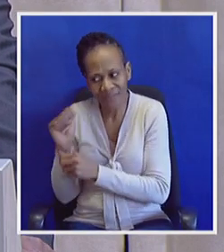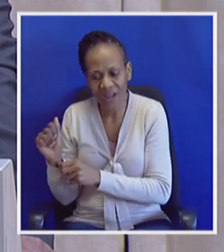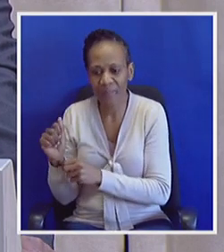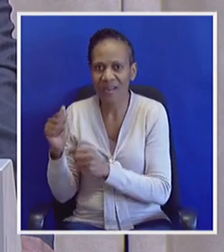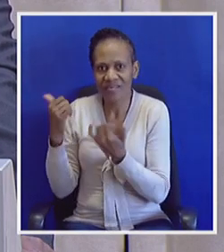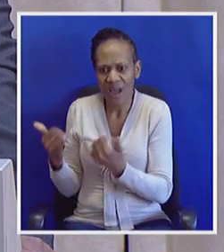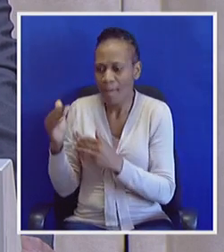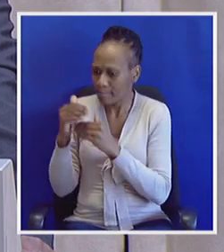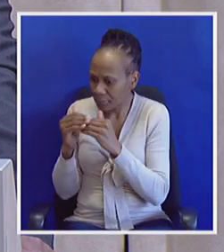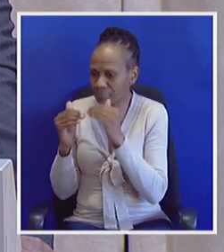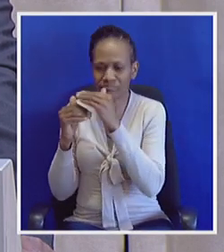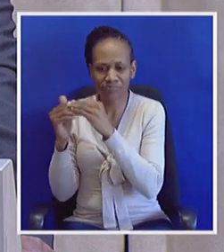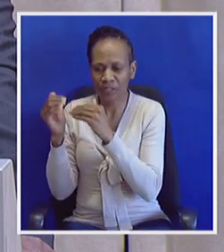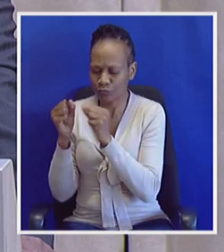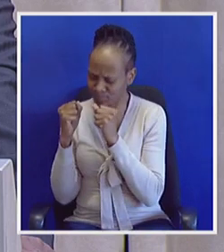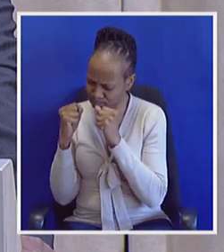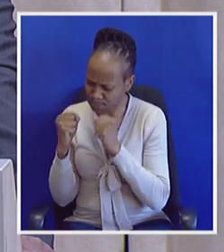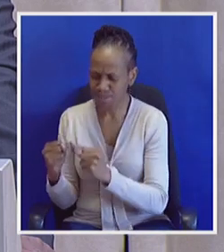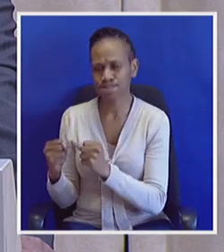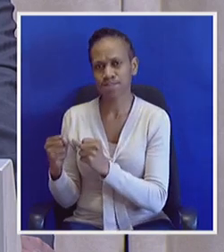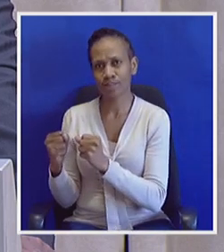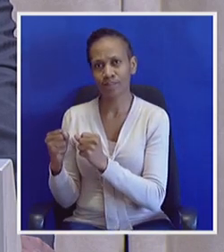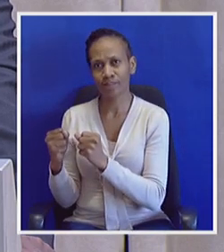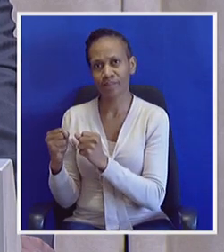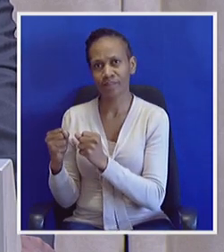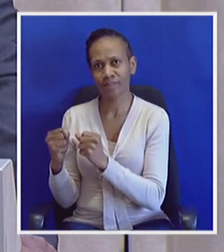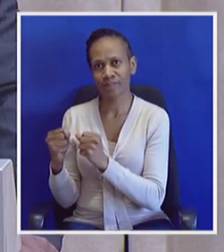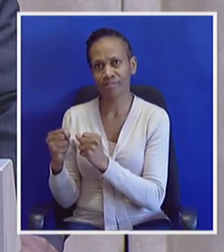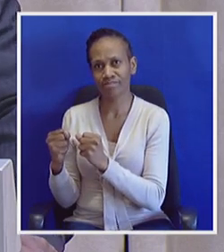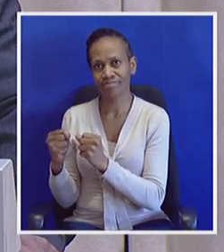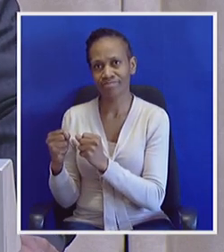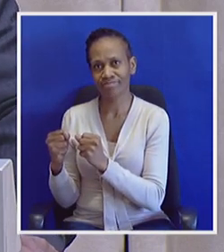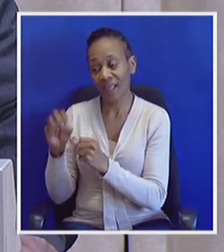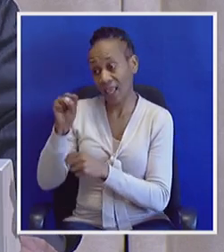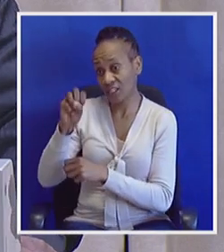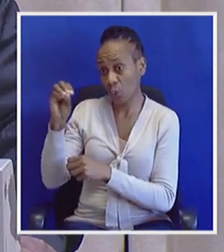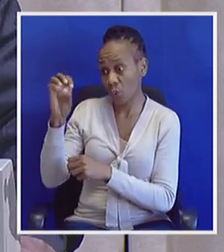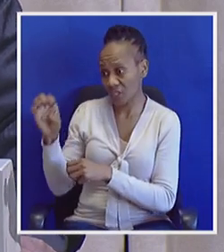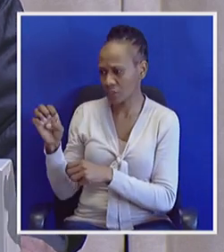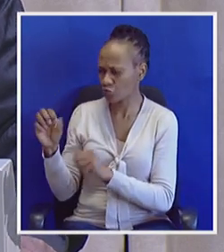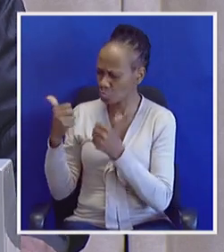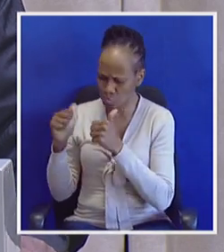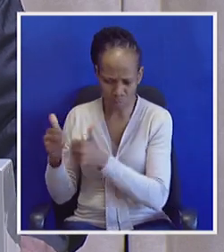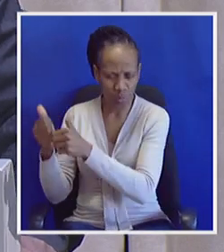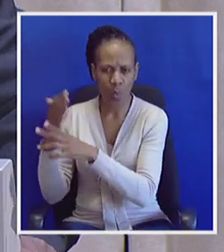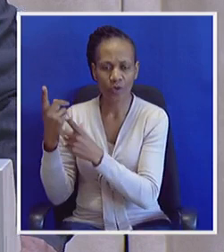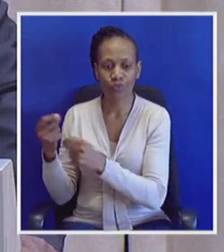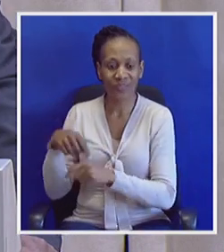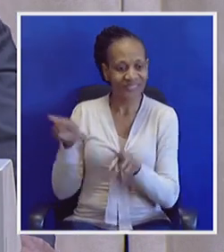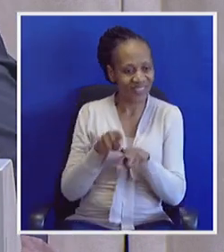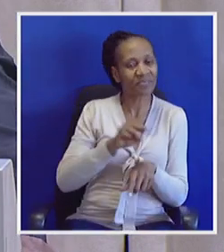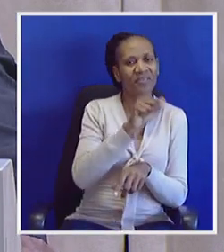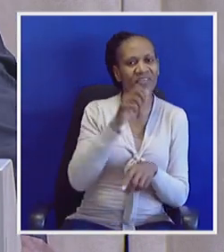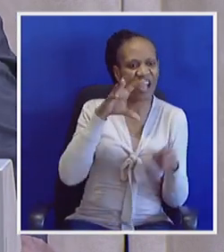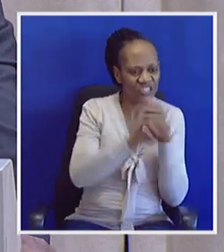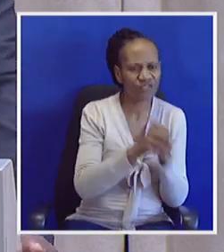build strong and very, very effective state-owned enterprises, which is what we seek to do. Thank you